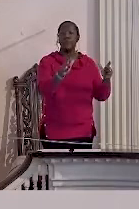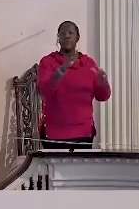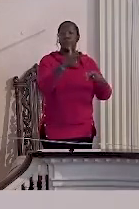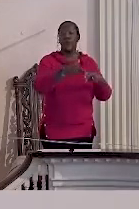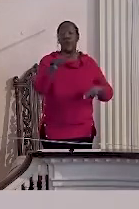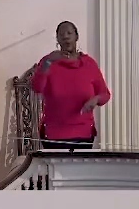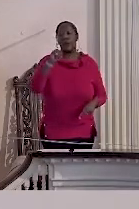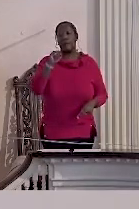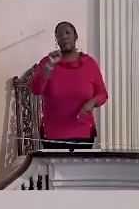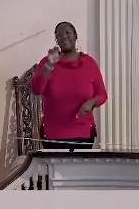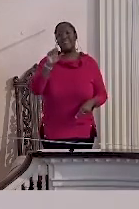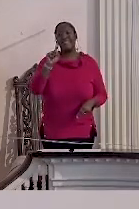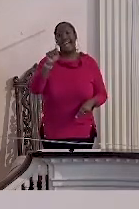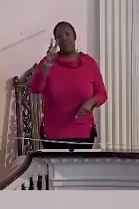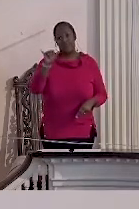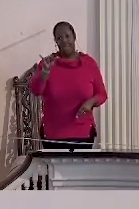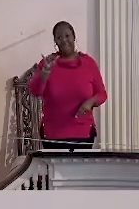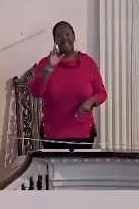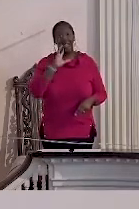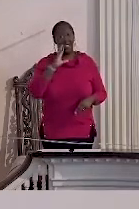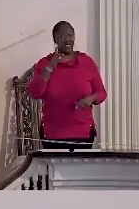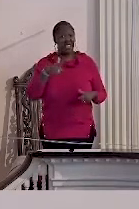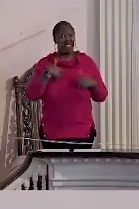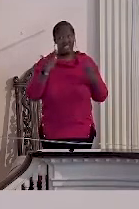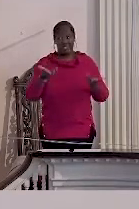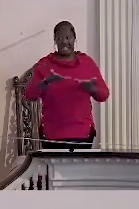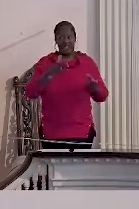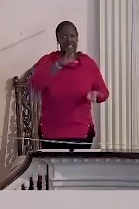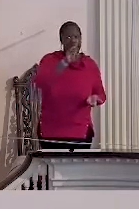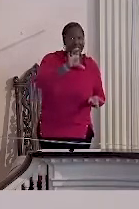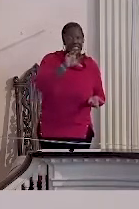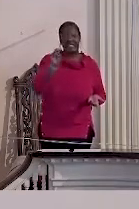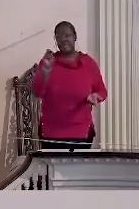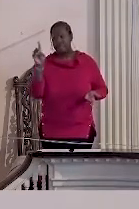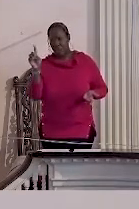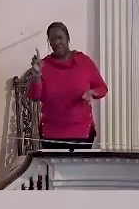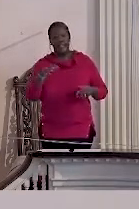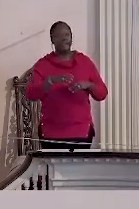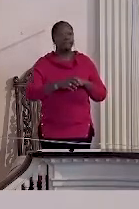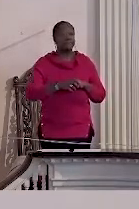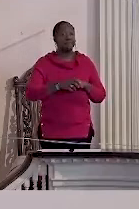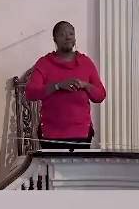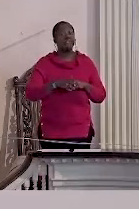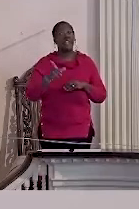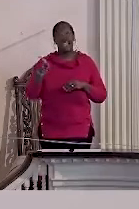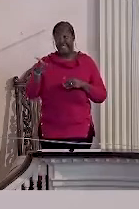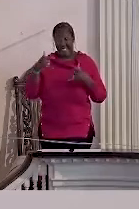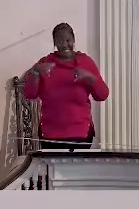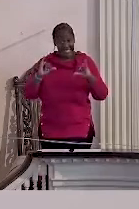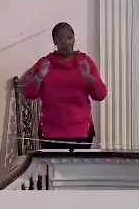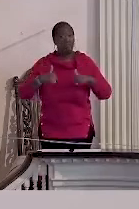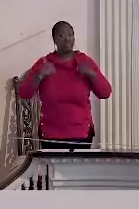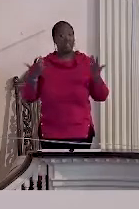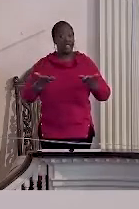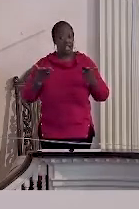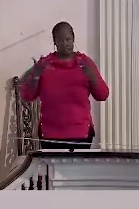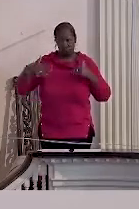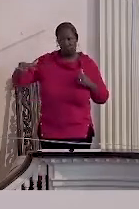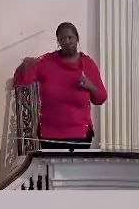in DC and the Maryland region. Those peoples remain in the region to this day.